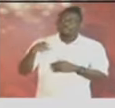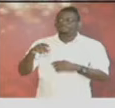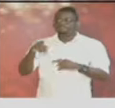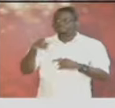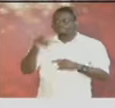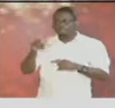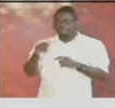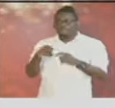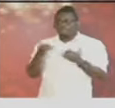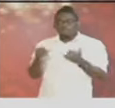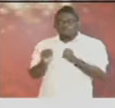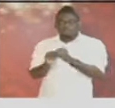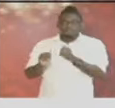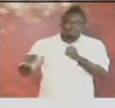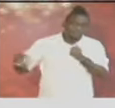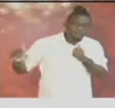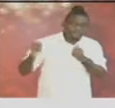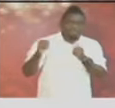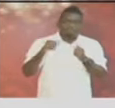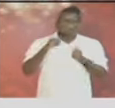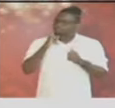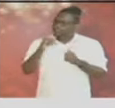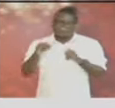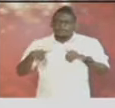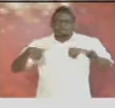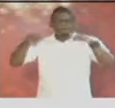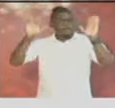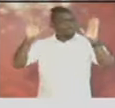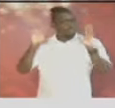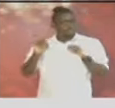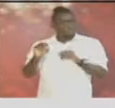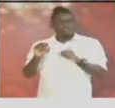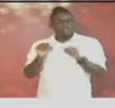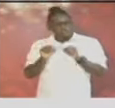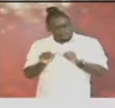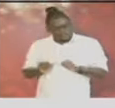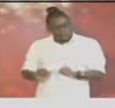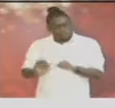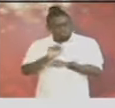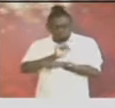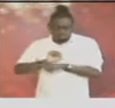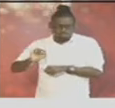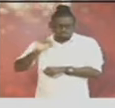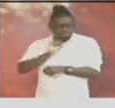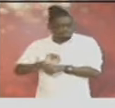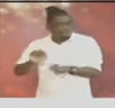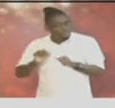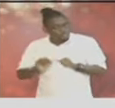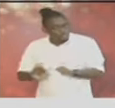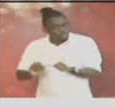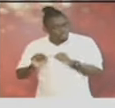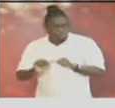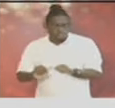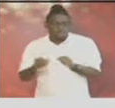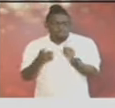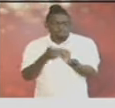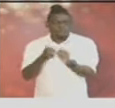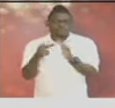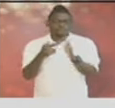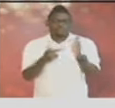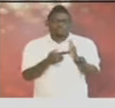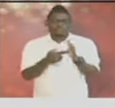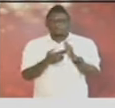up on these functioning measures. We want to encourage us to hold the fort and to continue. So I'm going to turn you back over to Ms.